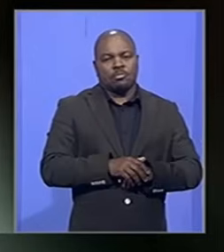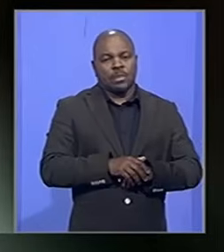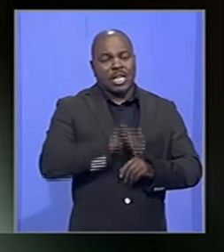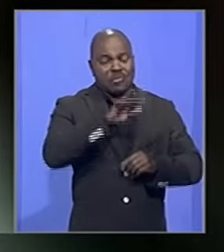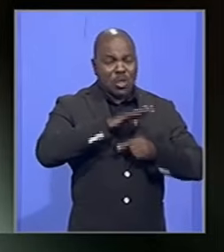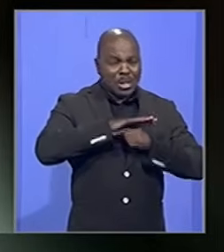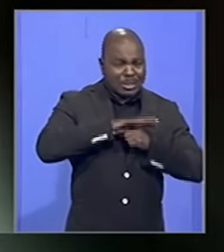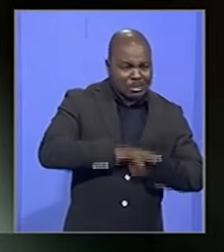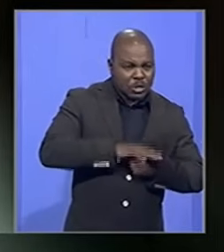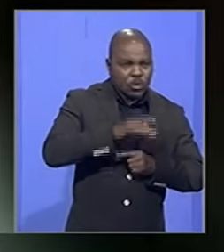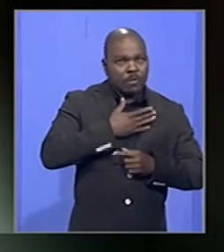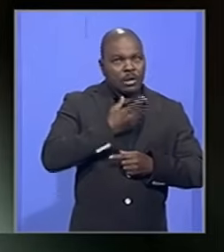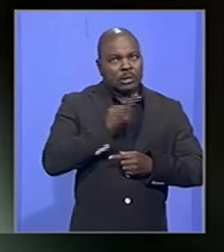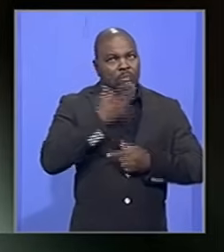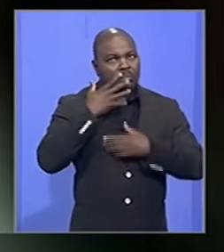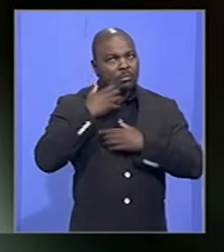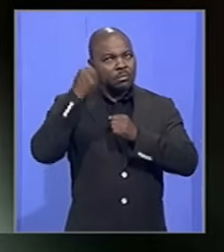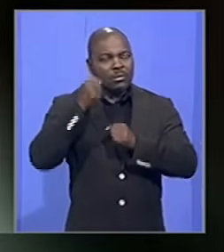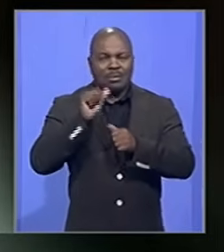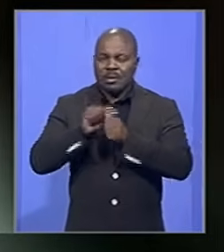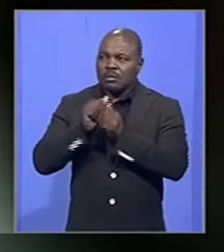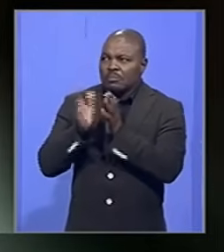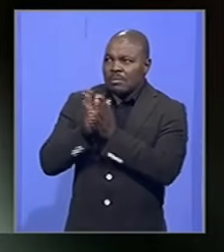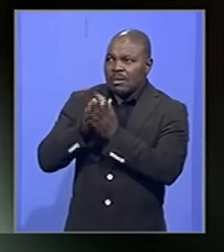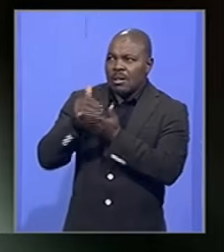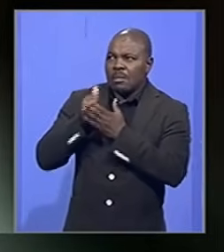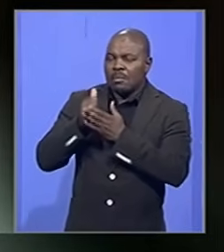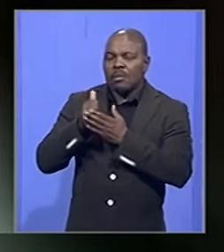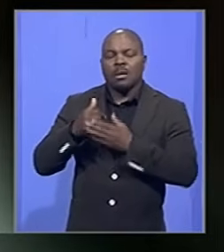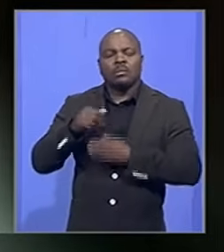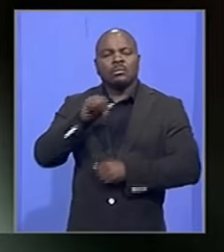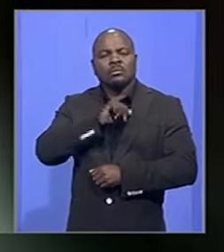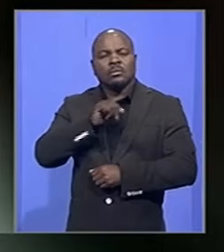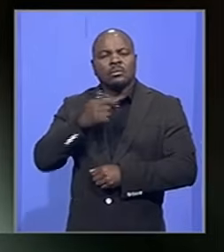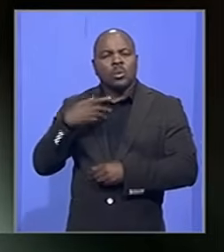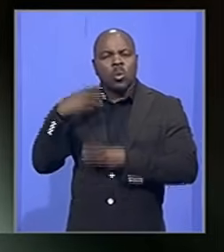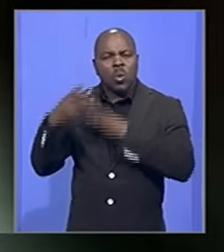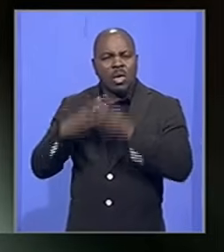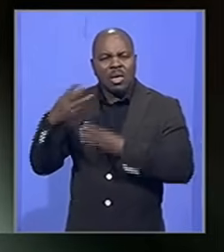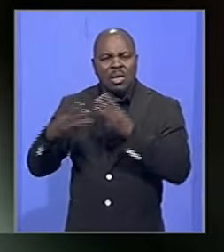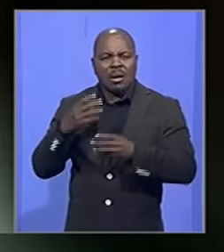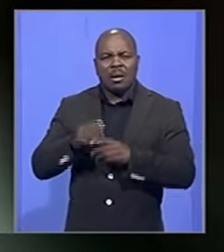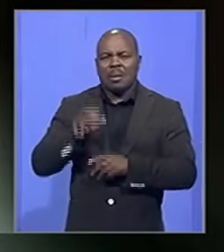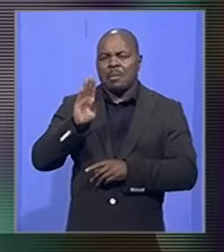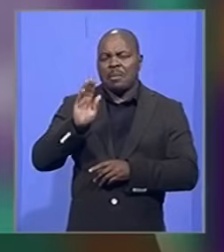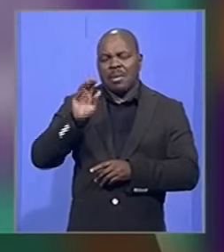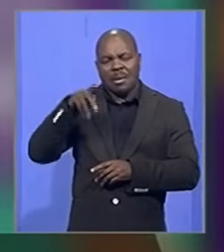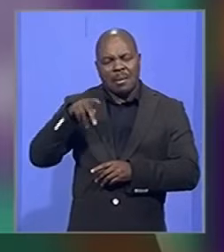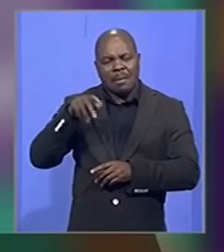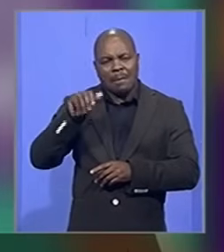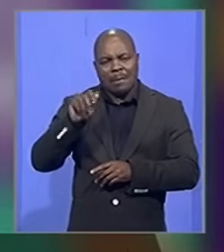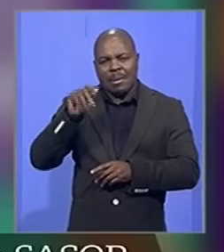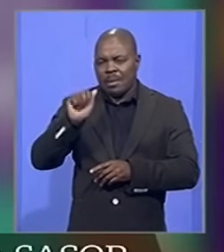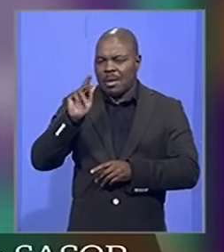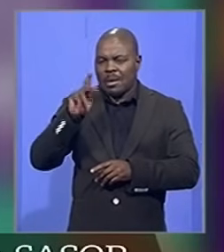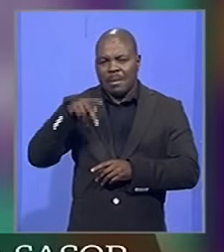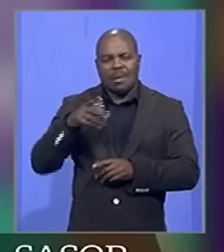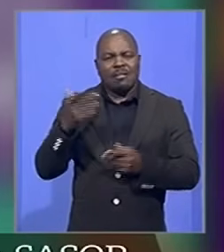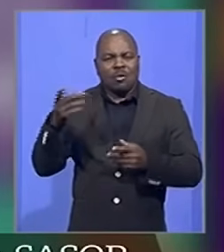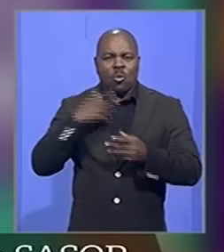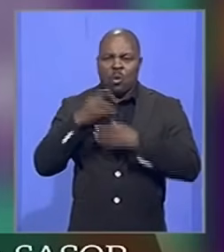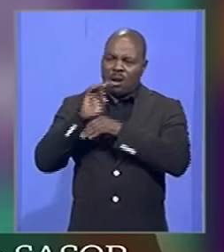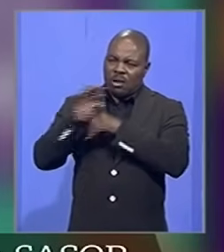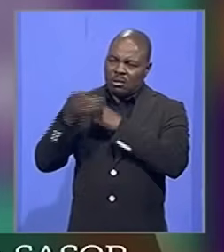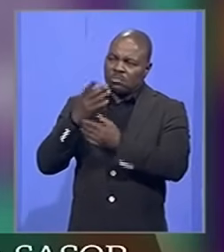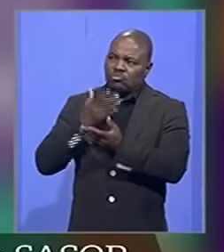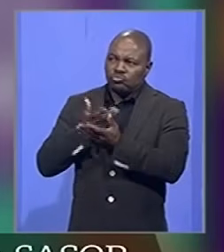if you're suicidal, get help. Go to your employee health and wellness or your EAP or your counselor. Bao ba ikutlwang ba